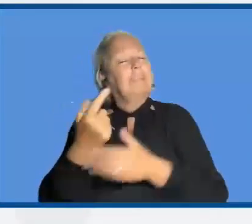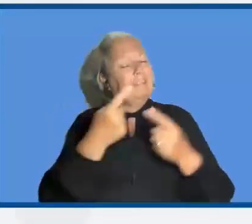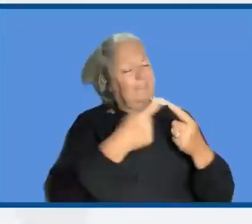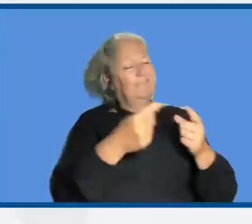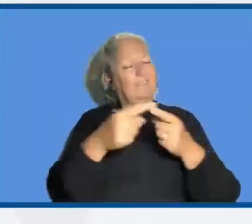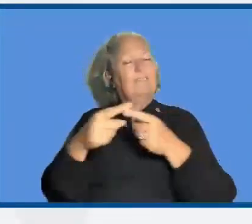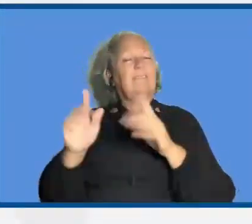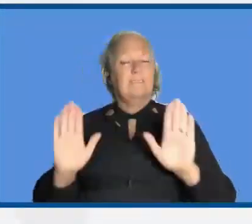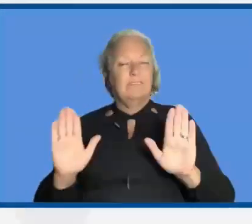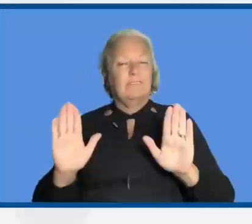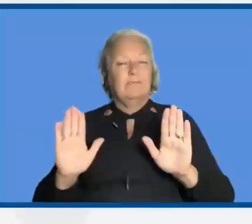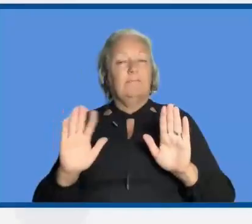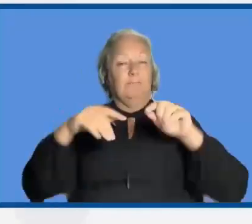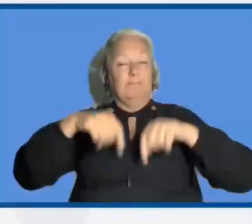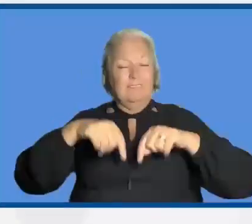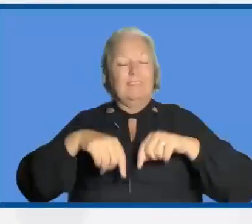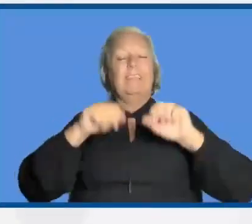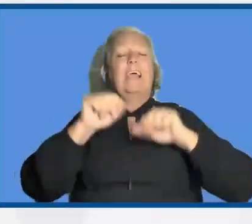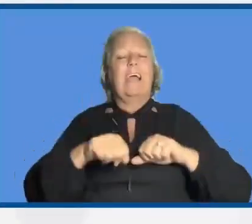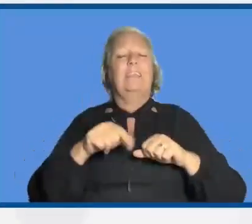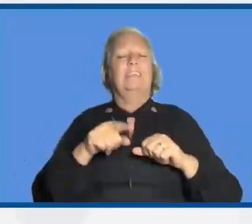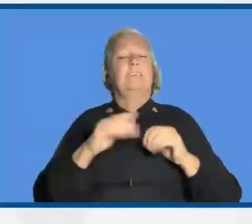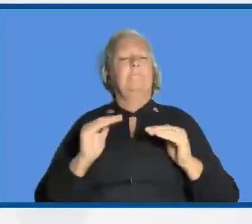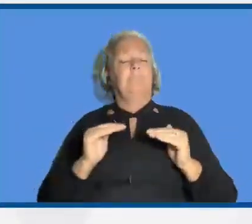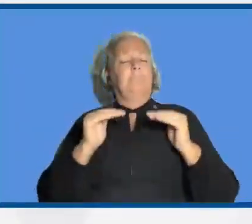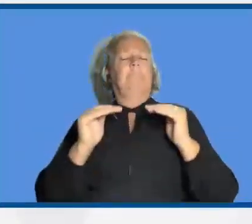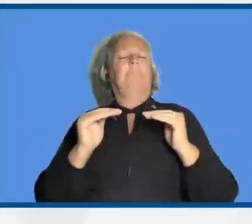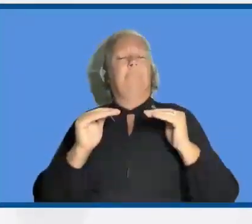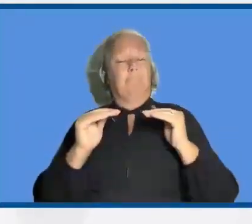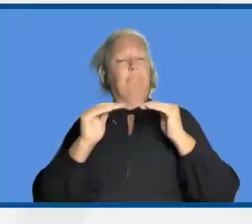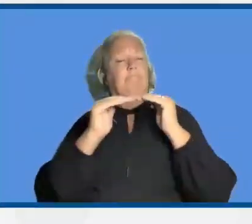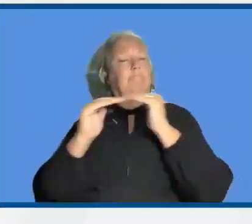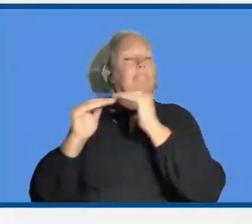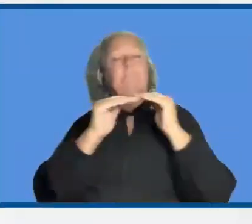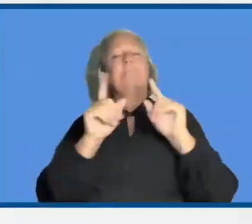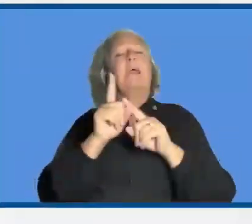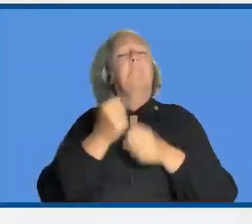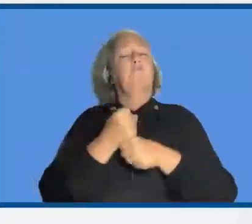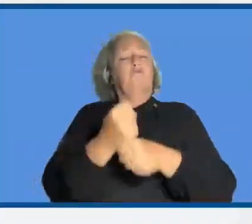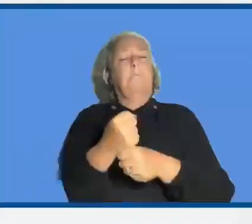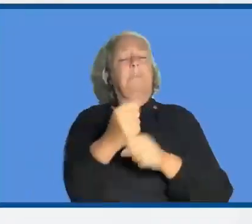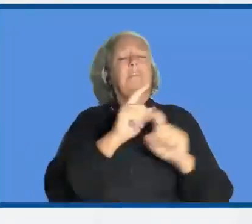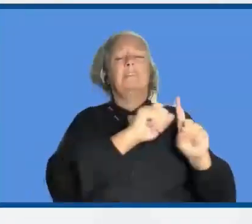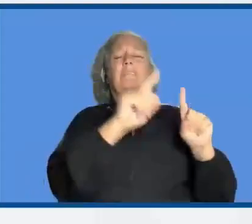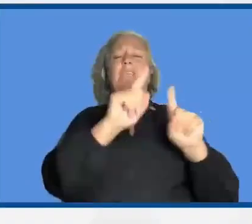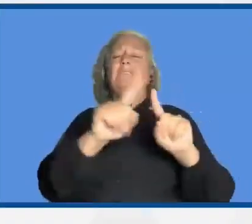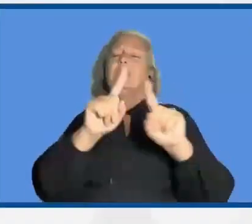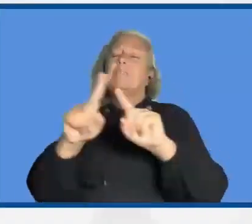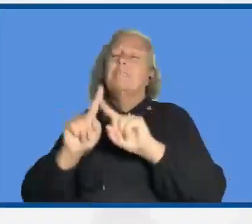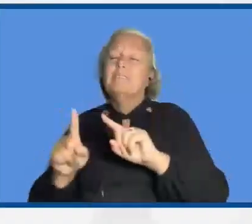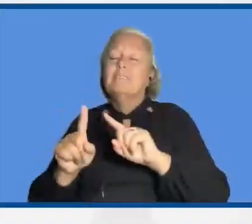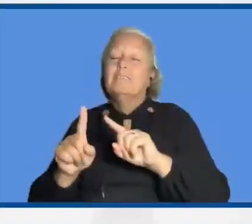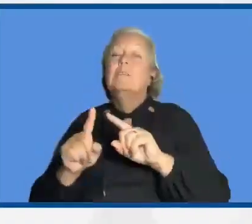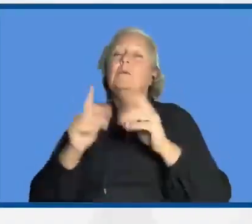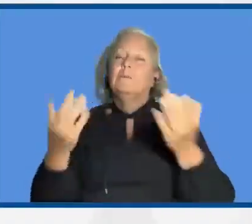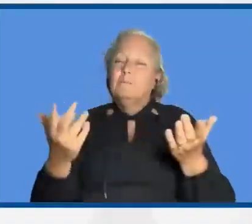and escalated, as the representative was just saying, so that science, we